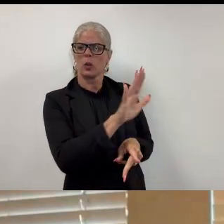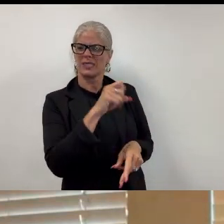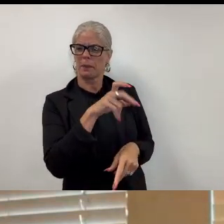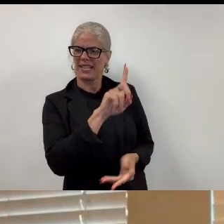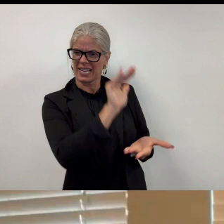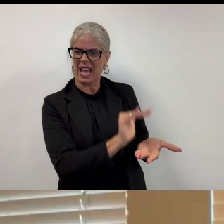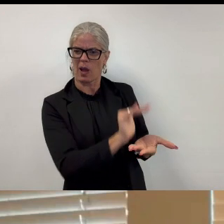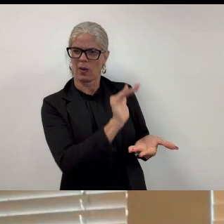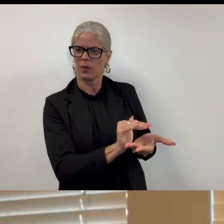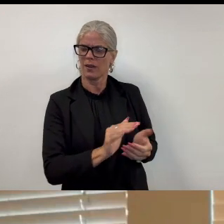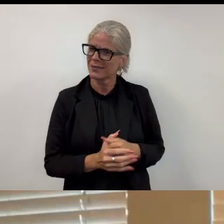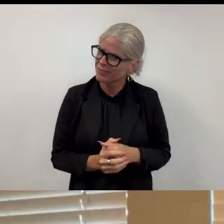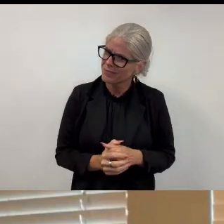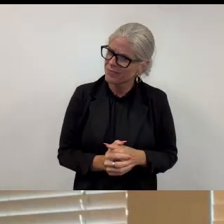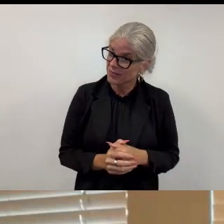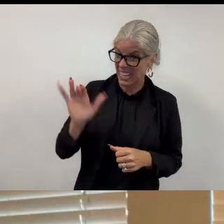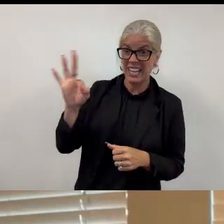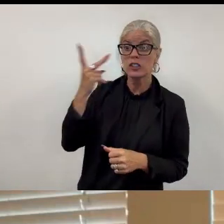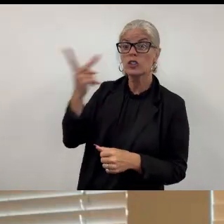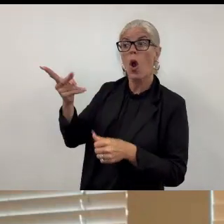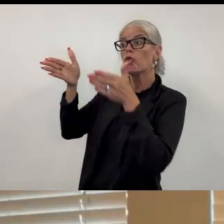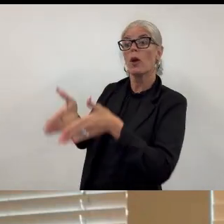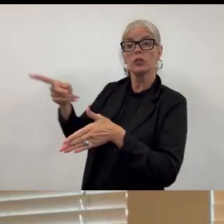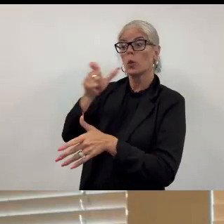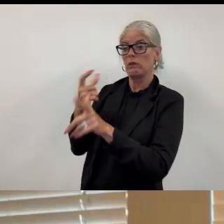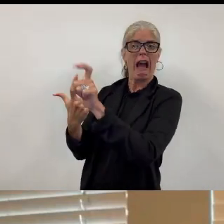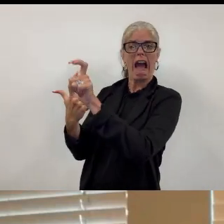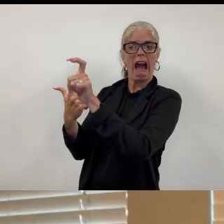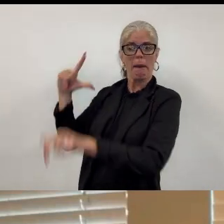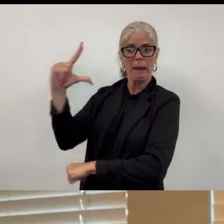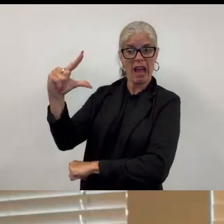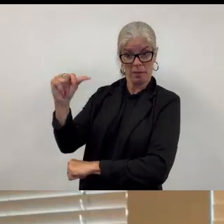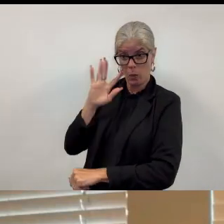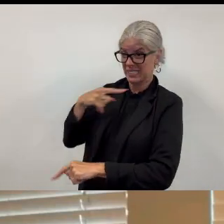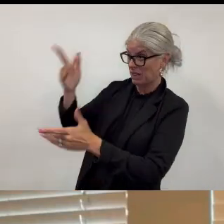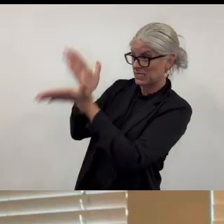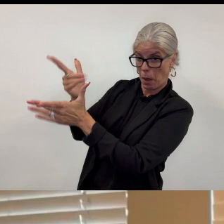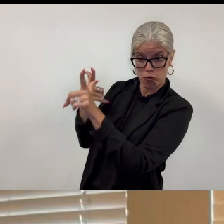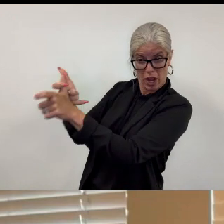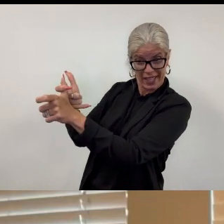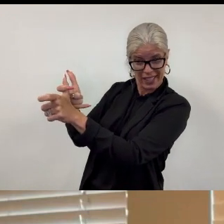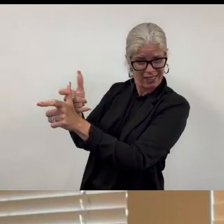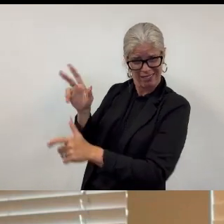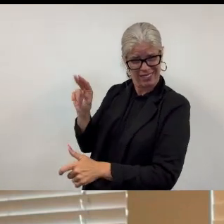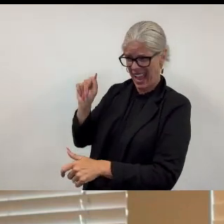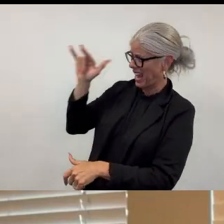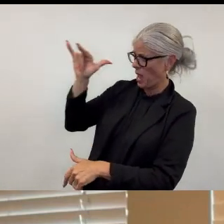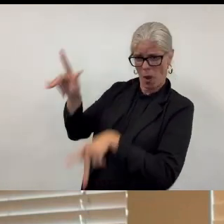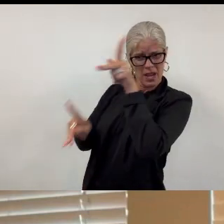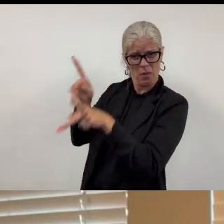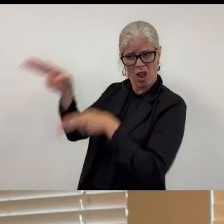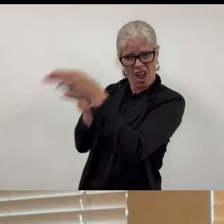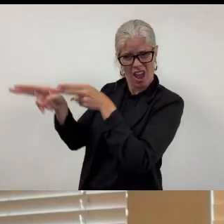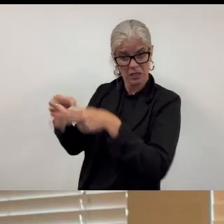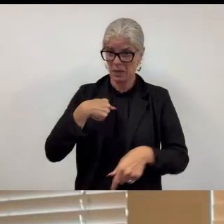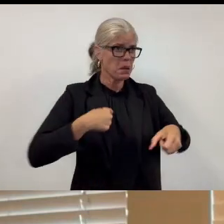keep the speed down in here. I'm like, you wouldn't say that to an able-bodied person, hustling through the terminal trying to get to their flight. So why in the